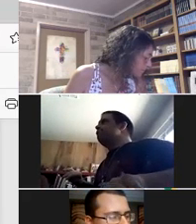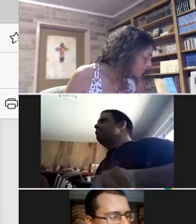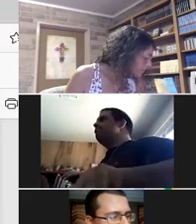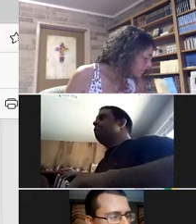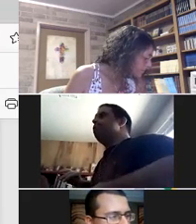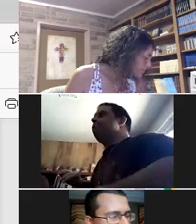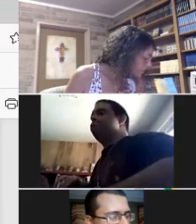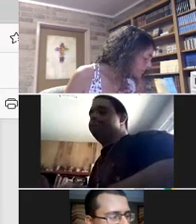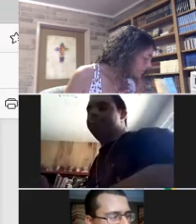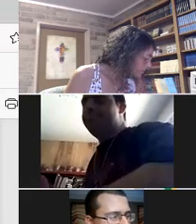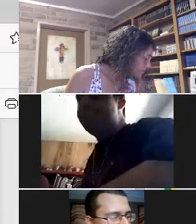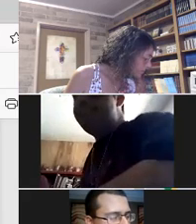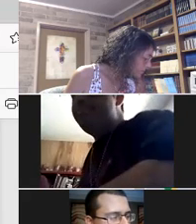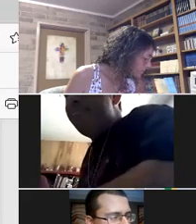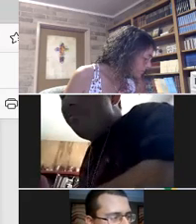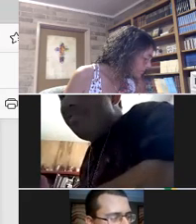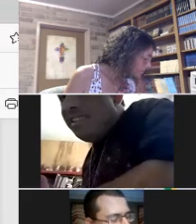spirit?